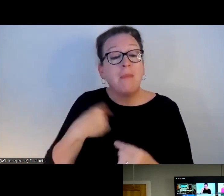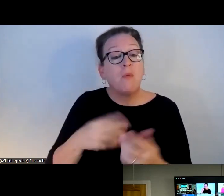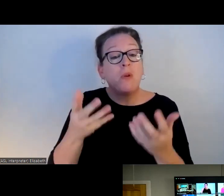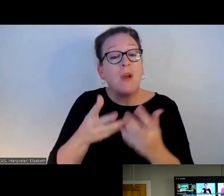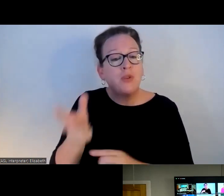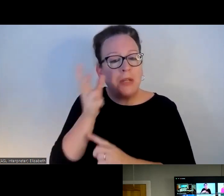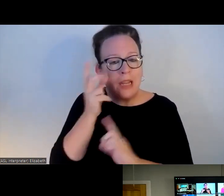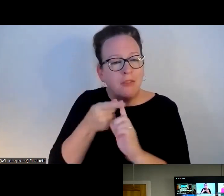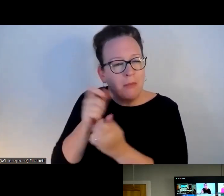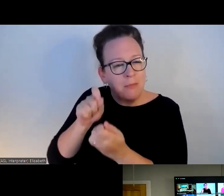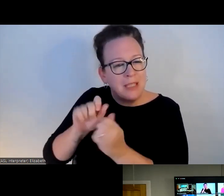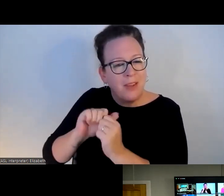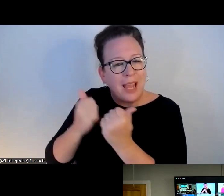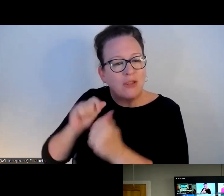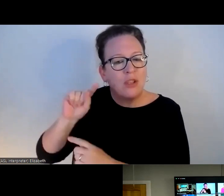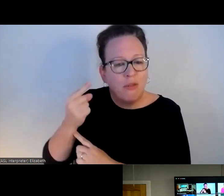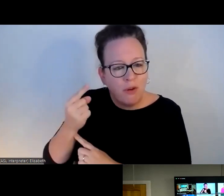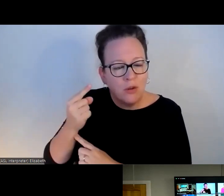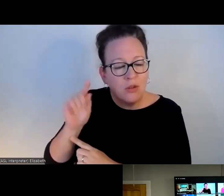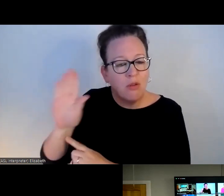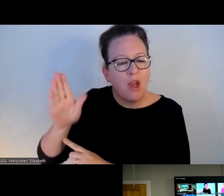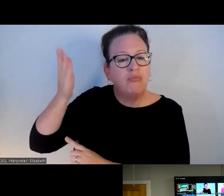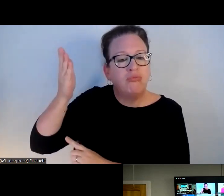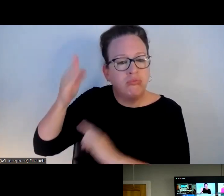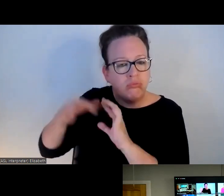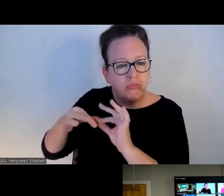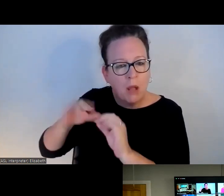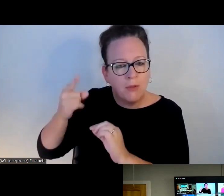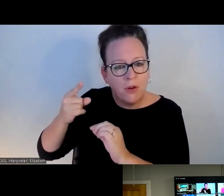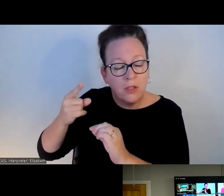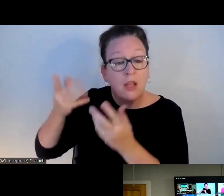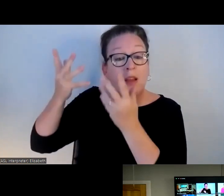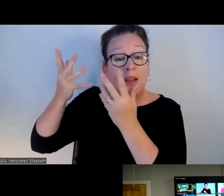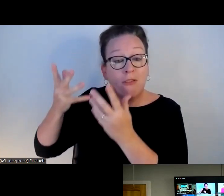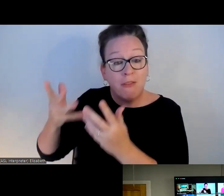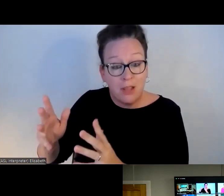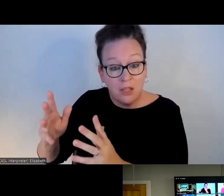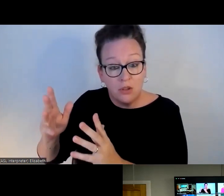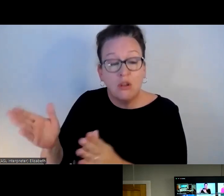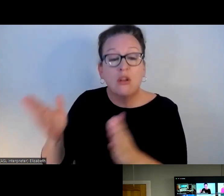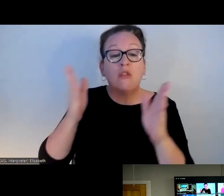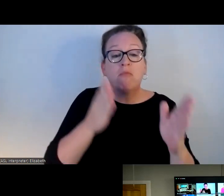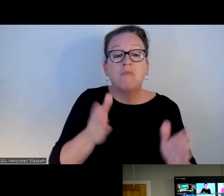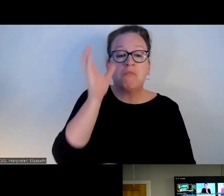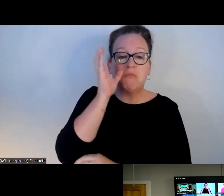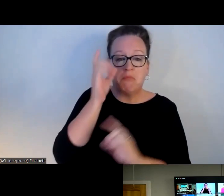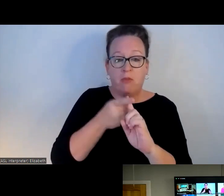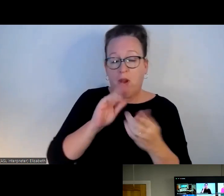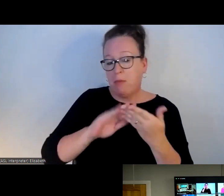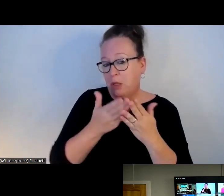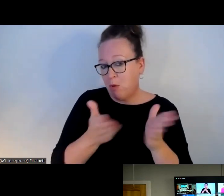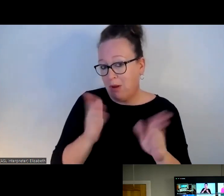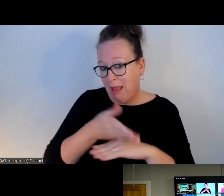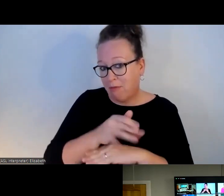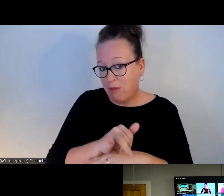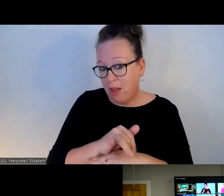certain agencies first about what they're doing, and then have, listening from the public after